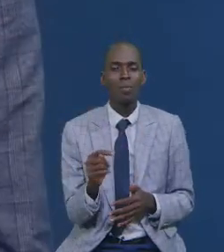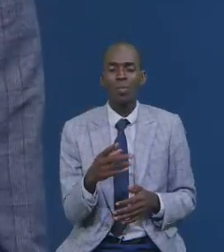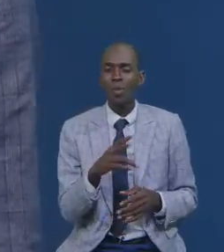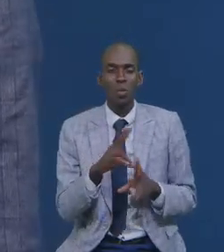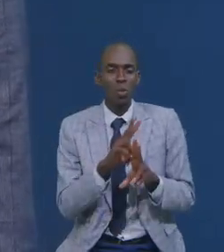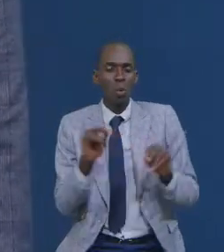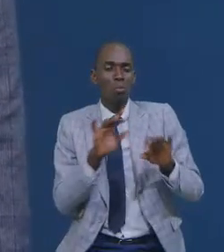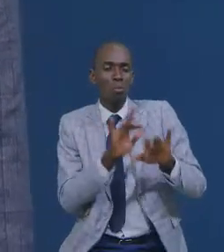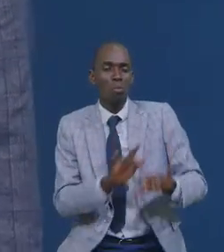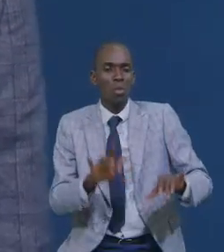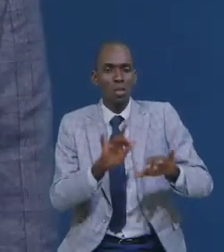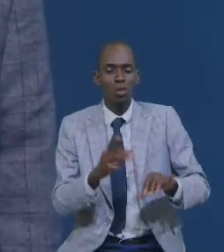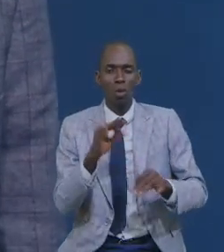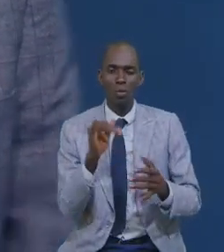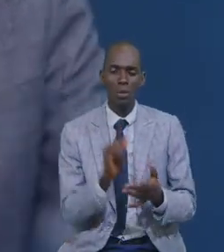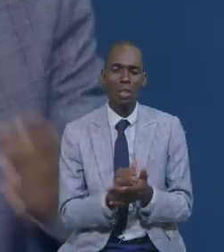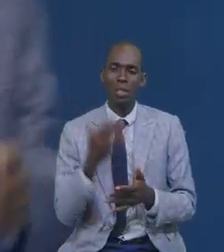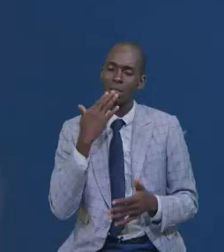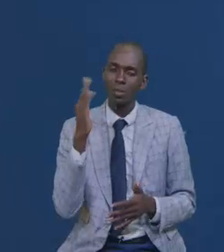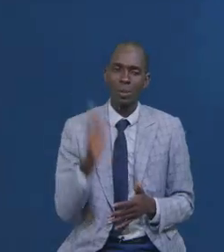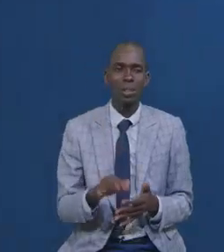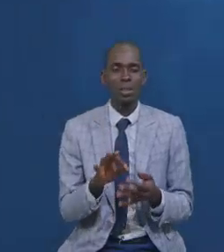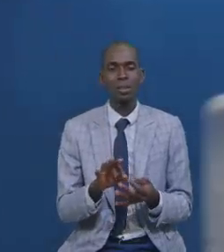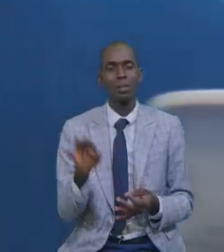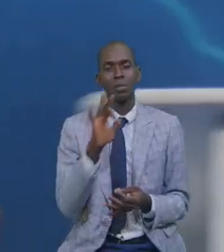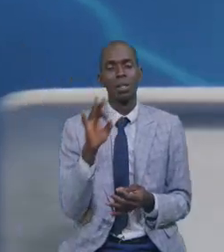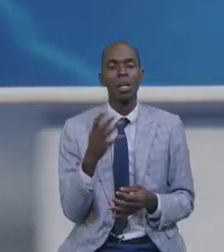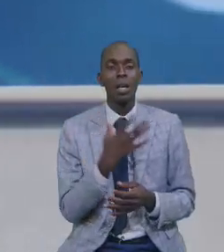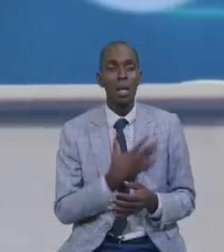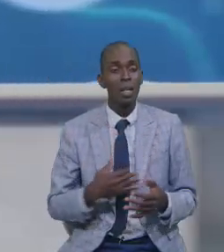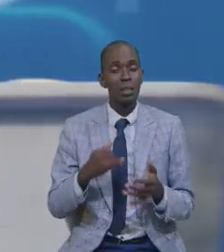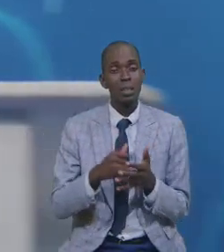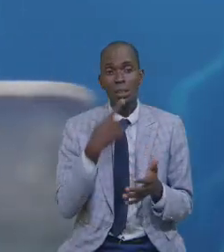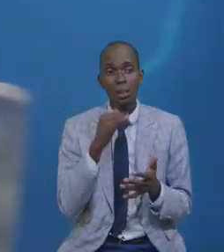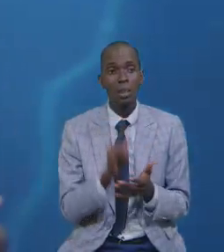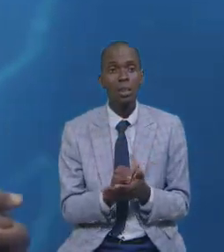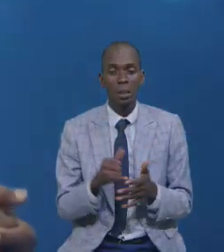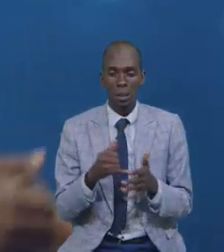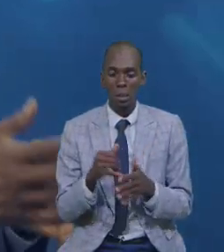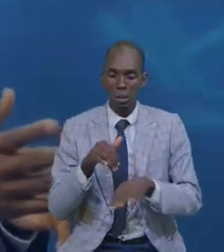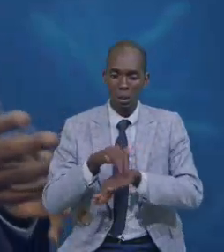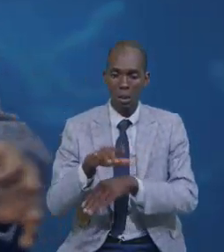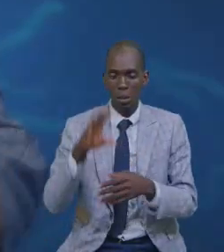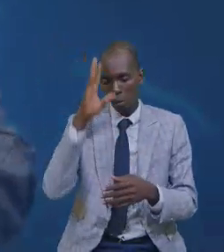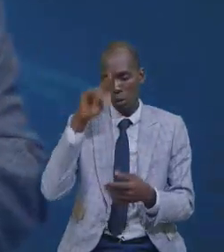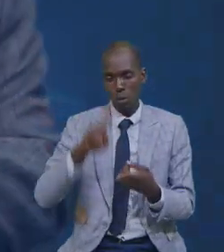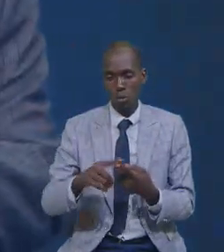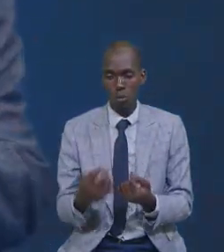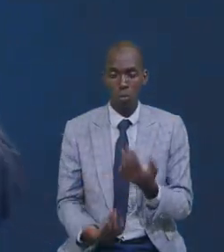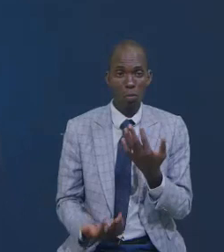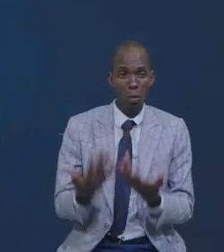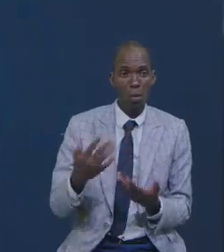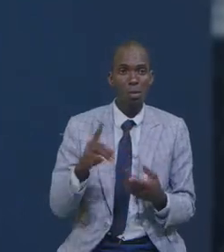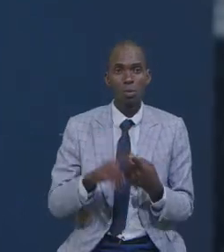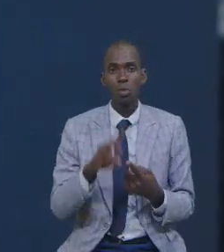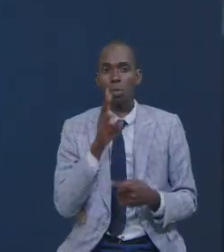mercilessness of that wicked spirit? And it says it cast him into the waters, and then